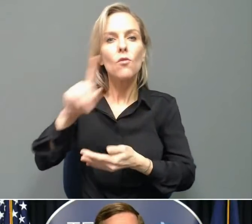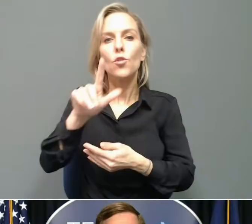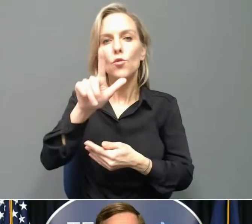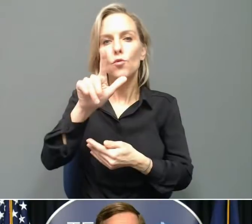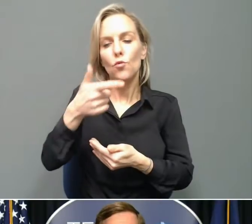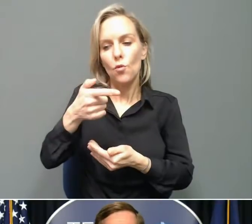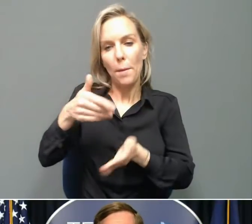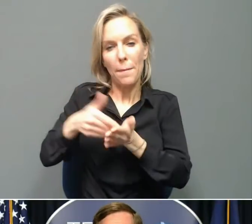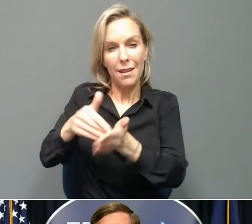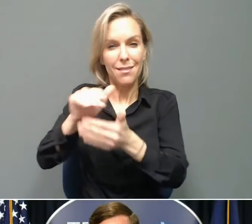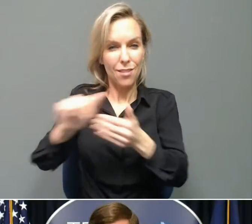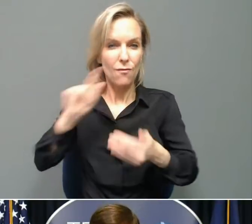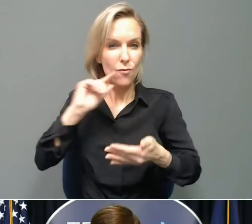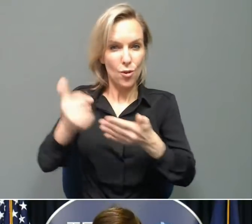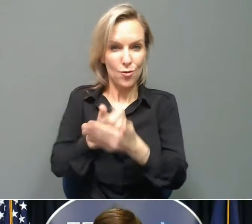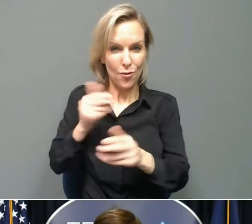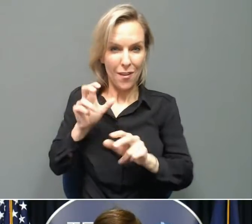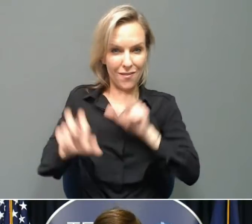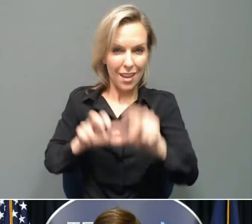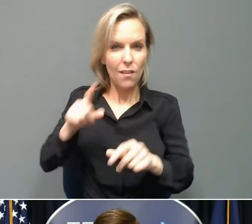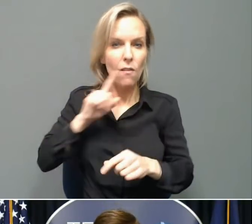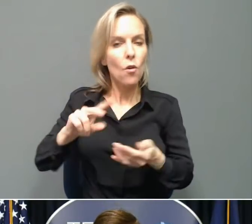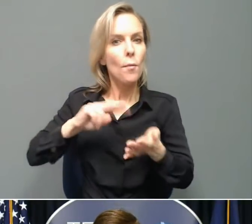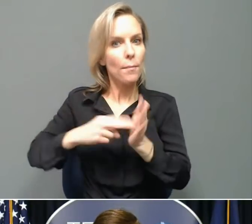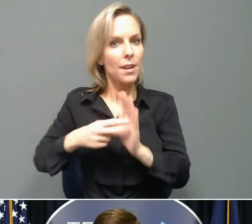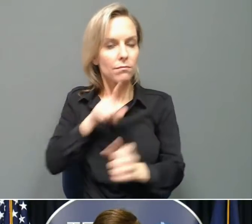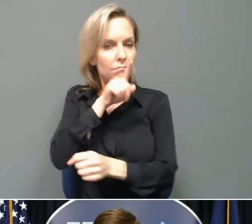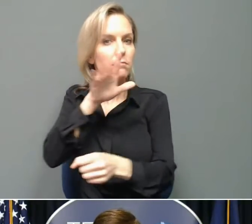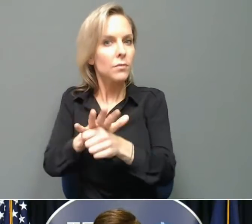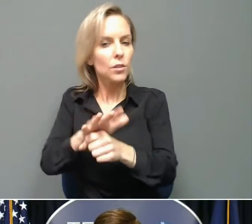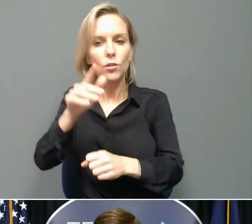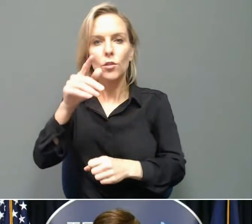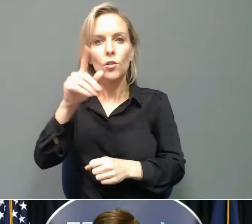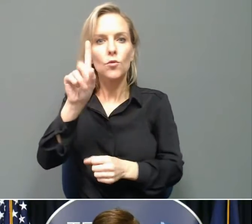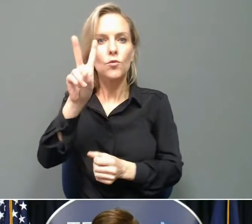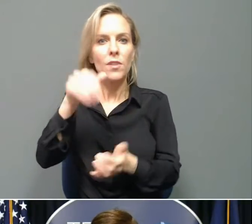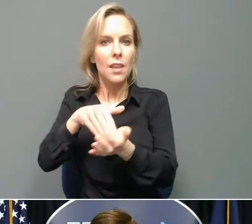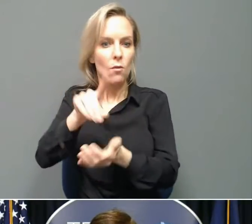over 1,000 new jobs for Kentuckians. The growth of our automotive